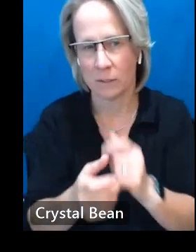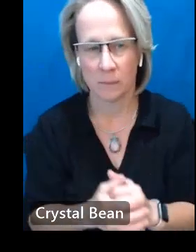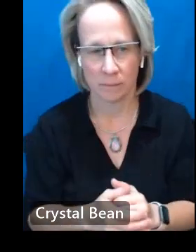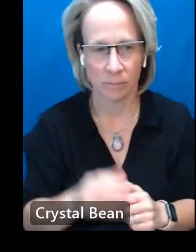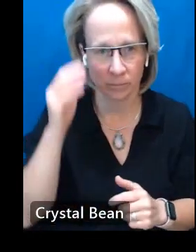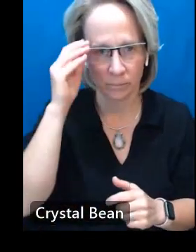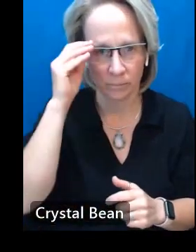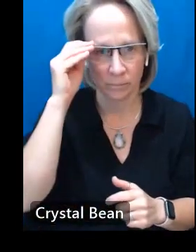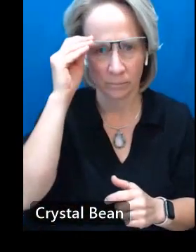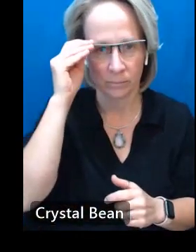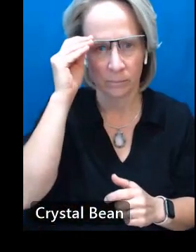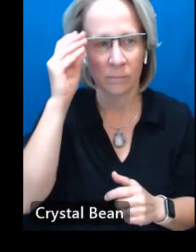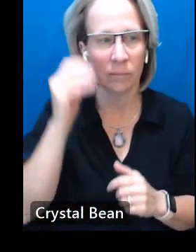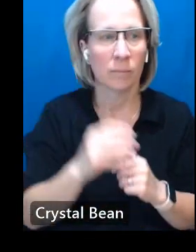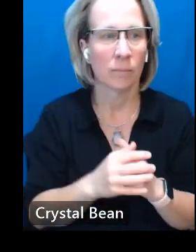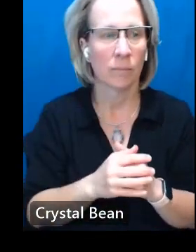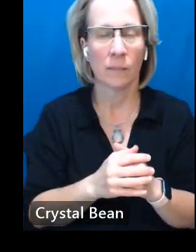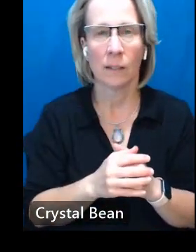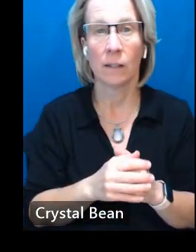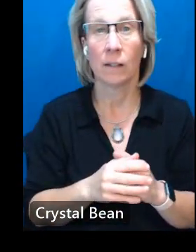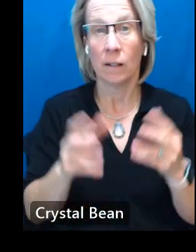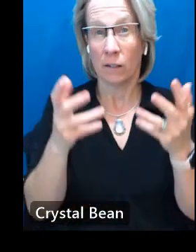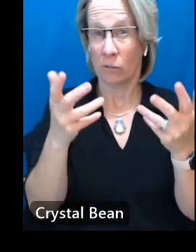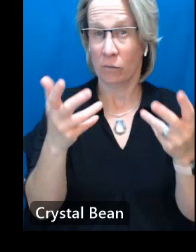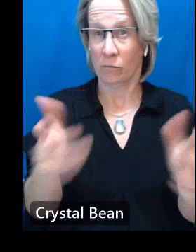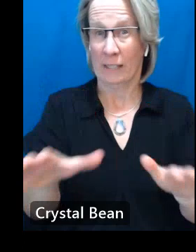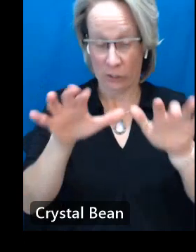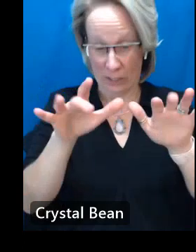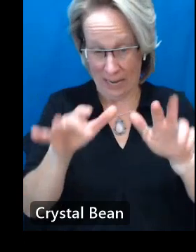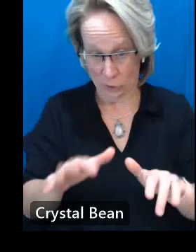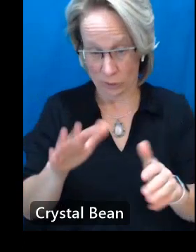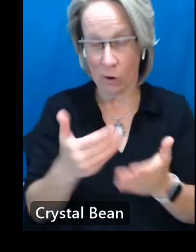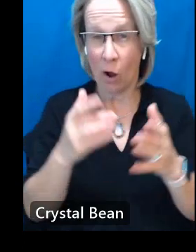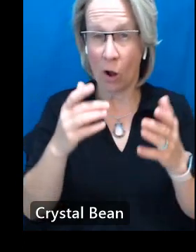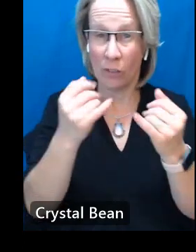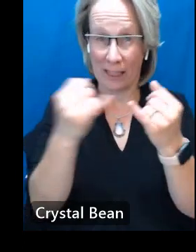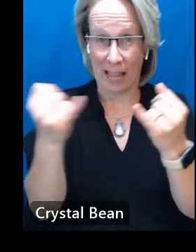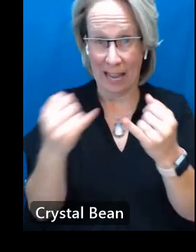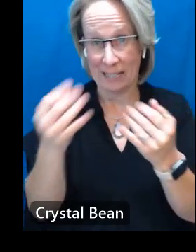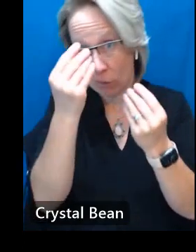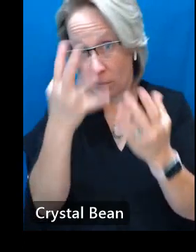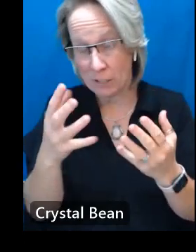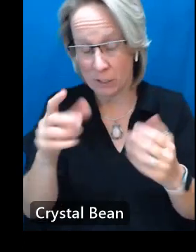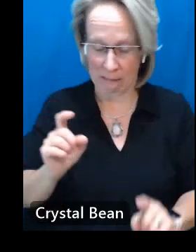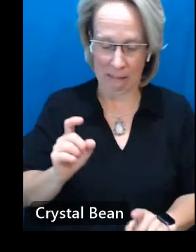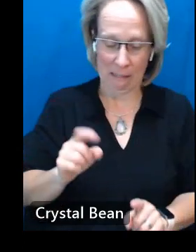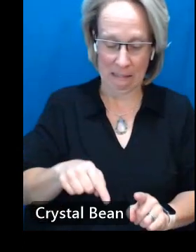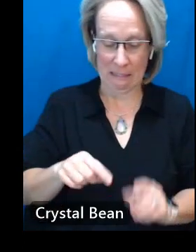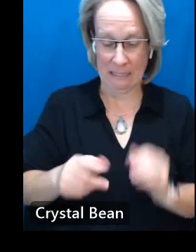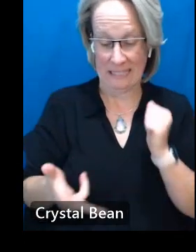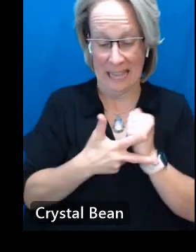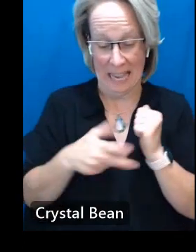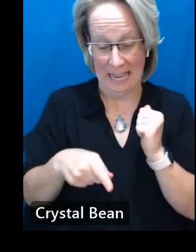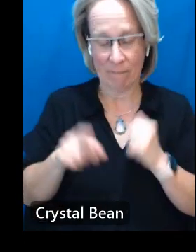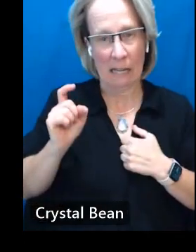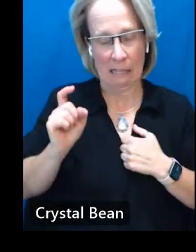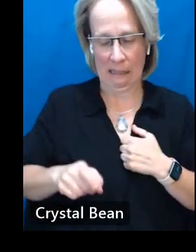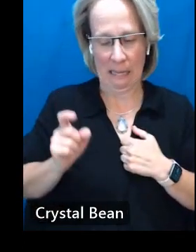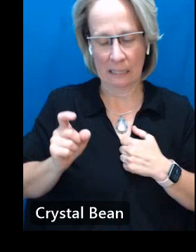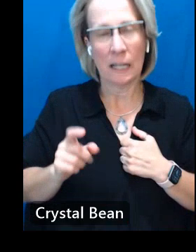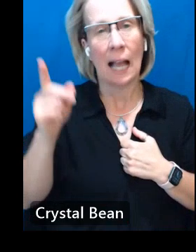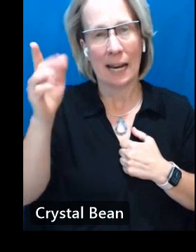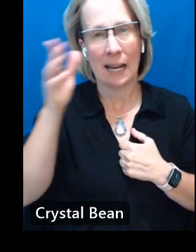So then once you're done entering in all the line informations, you click on save down below, and that's when it'll generate a number